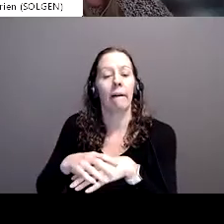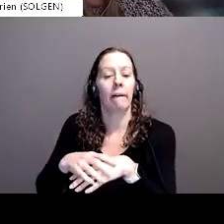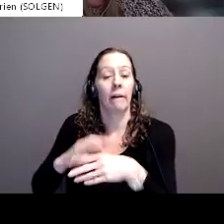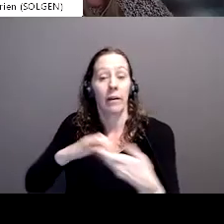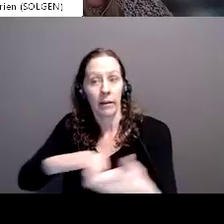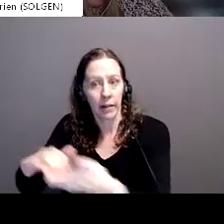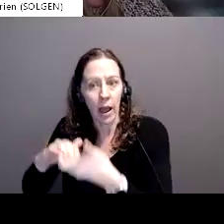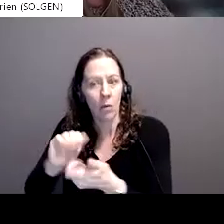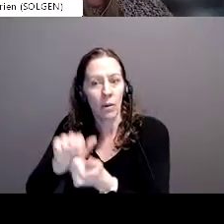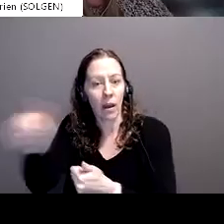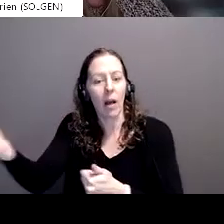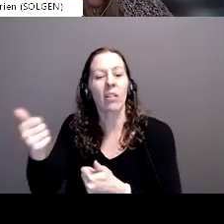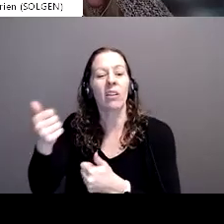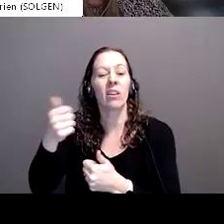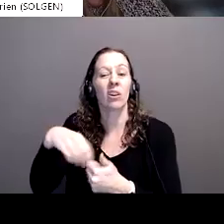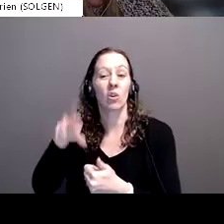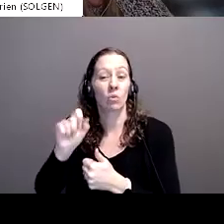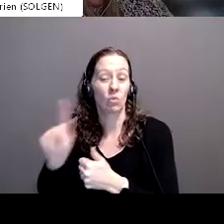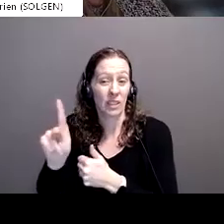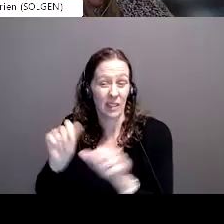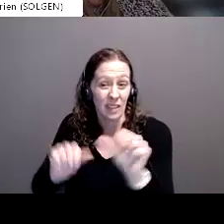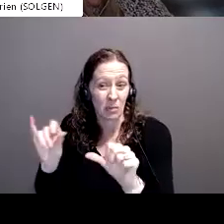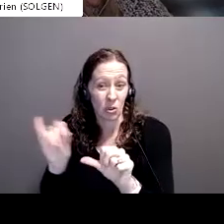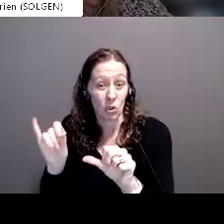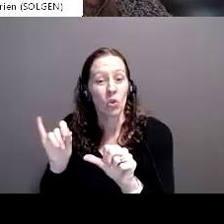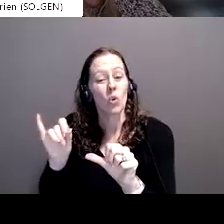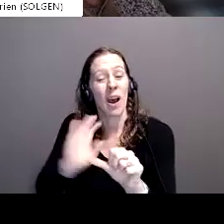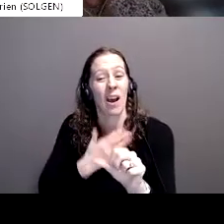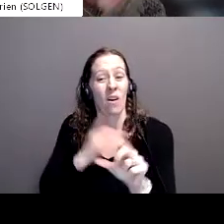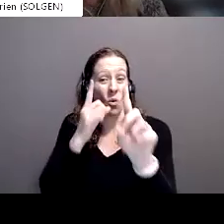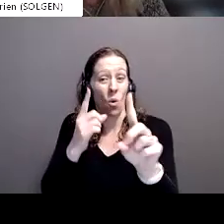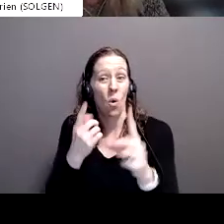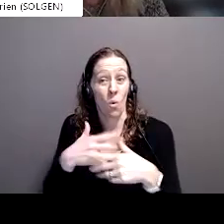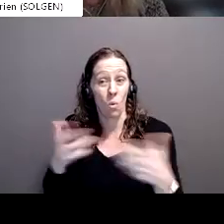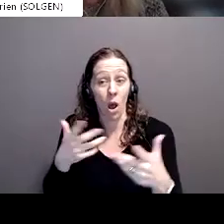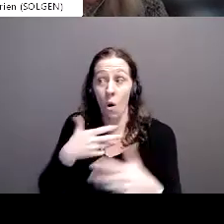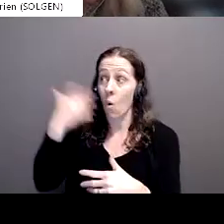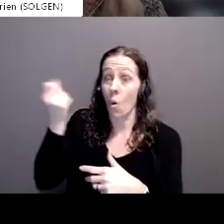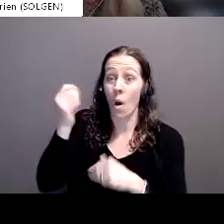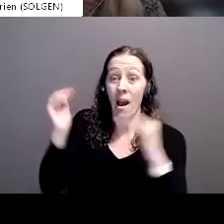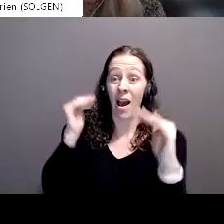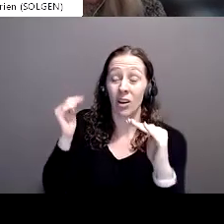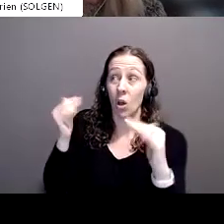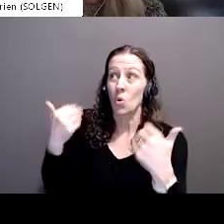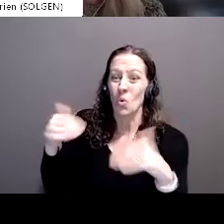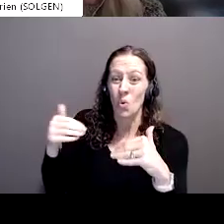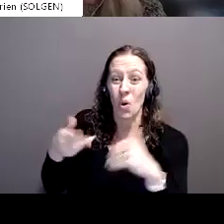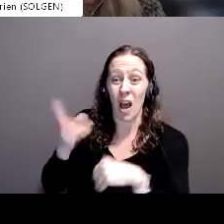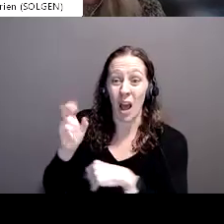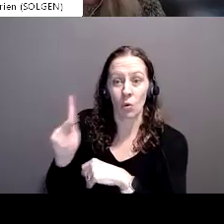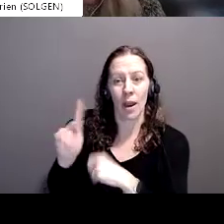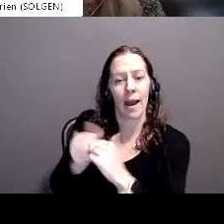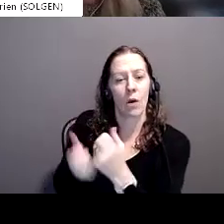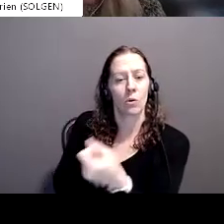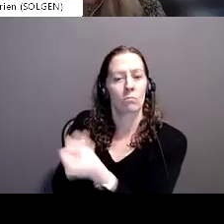and trying to break down some of those barriers where people can work better together to support older adults who may be vulnerable. So thank you for that. We have a